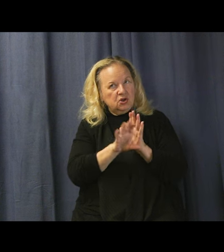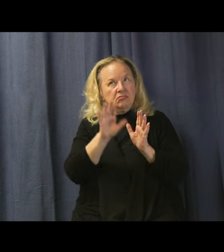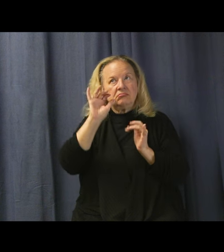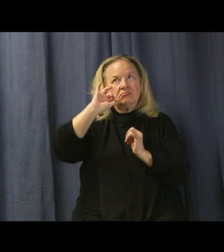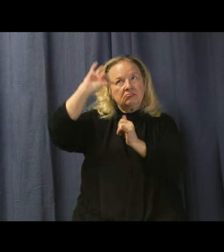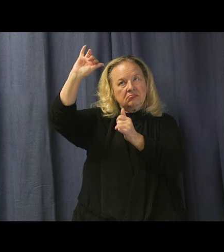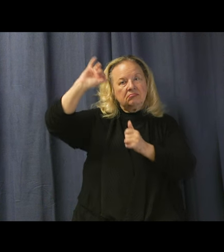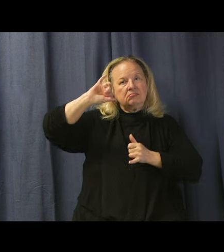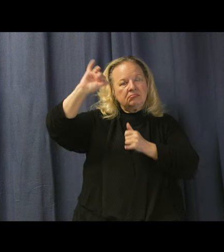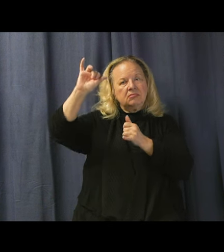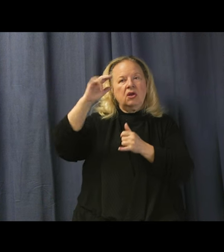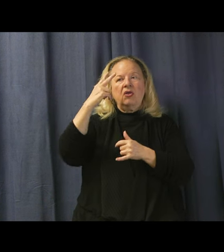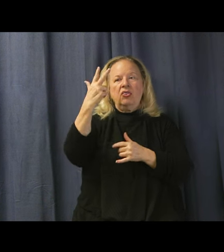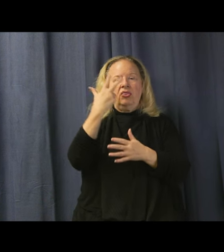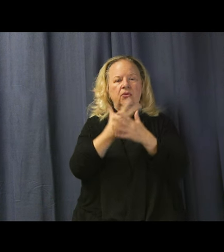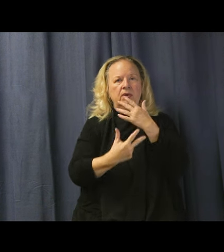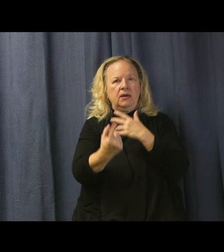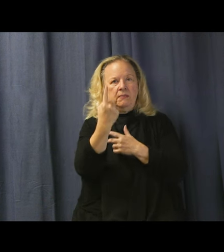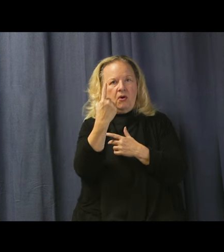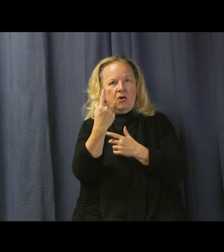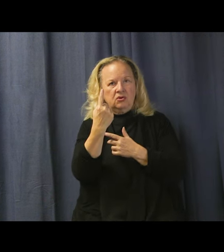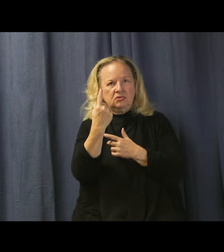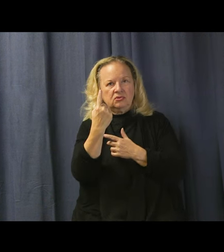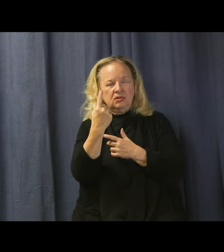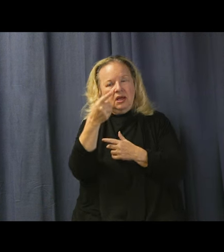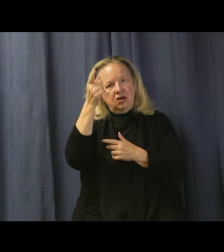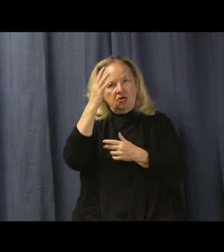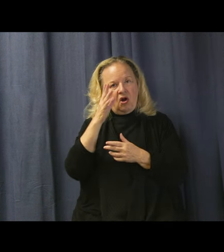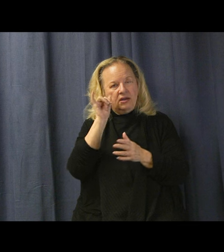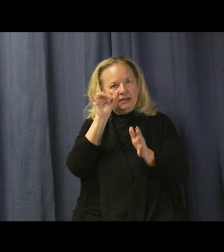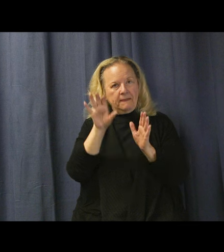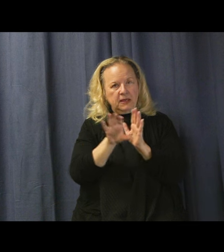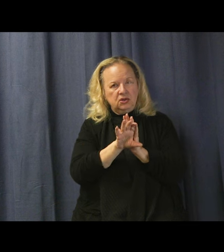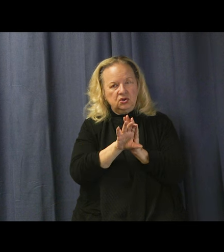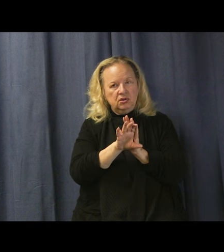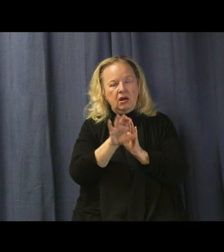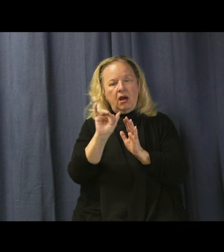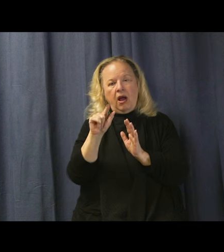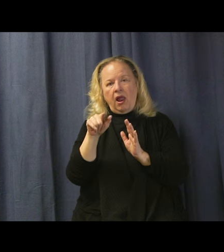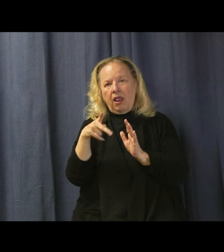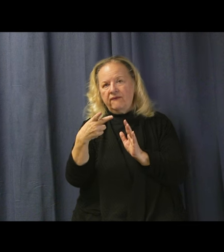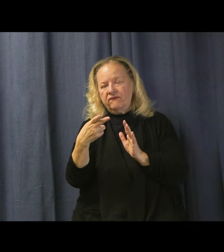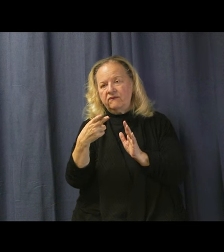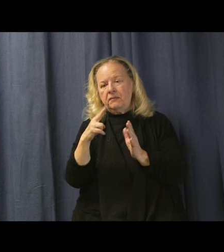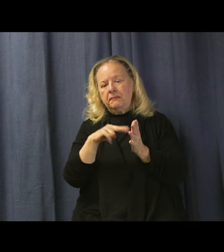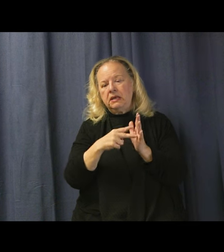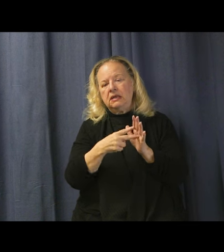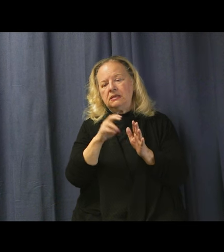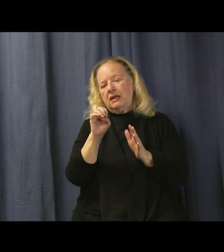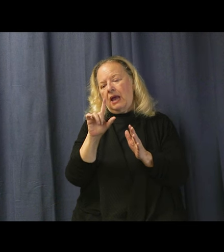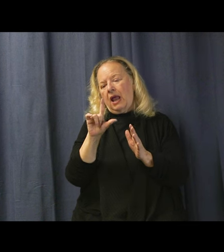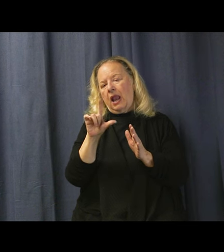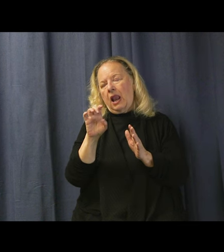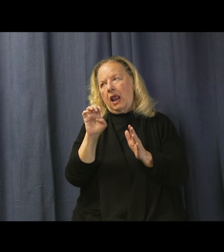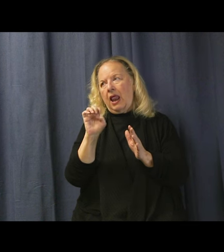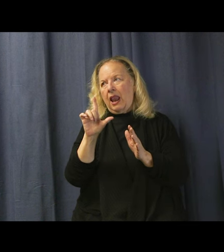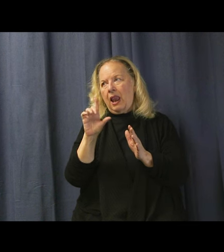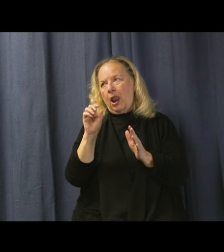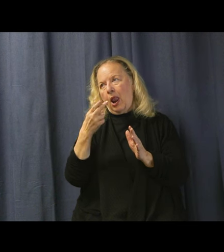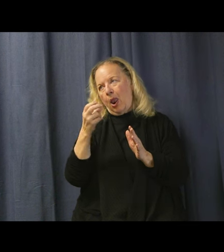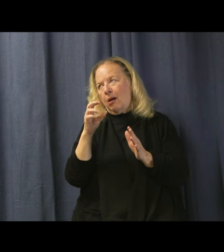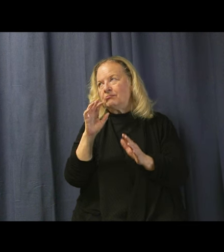three-part being. All right? We're created in God's image. The Aleph stands for Elohim. And what else do we